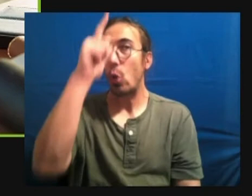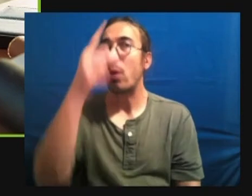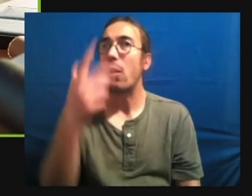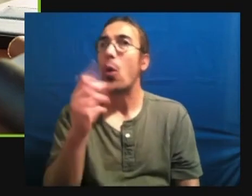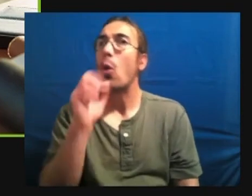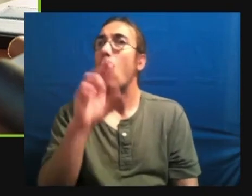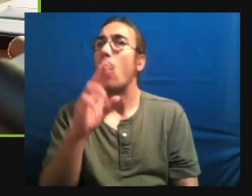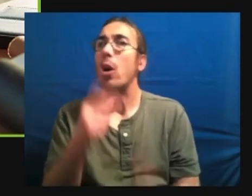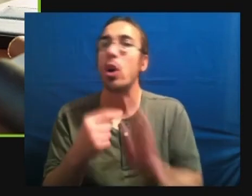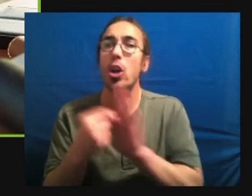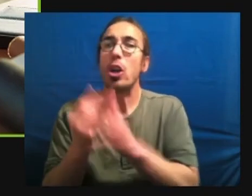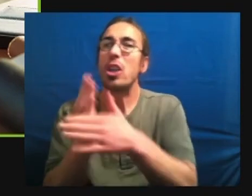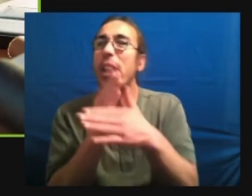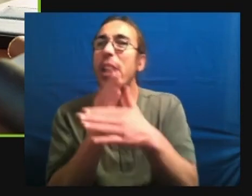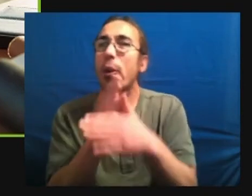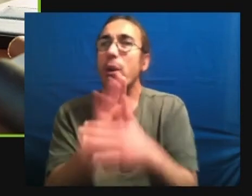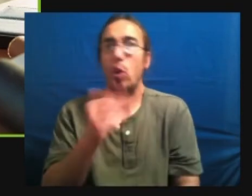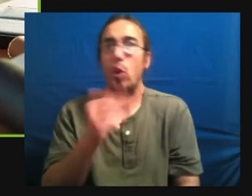innate instincts,